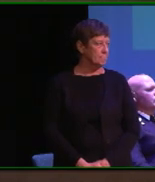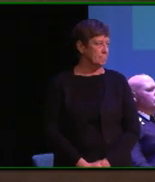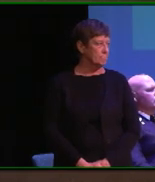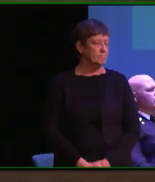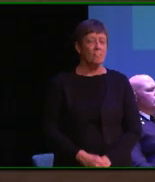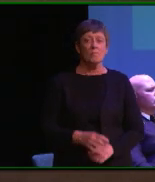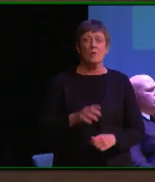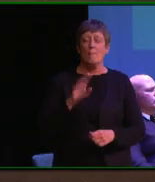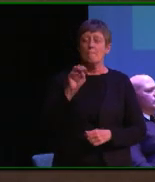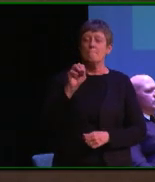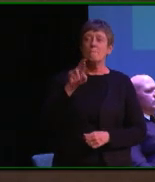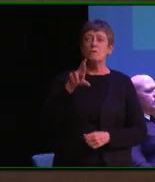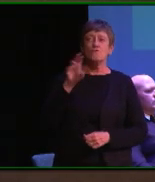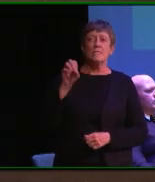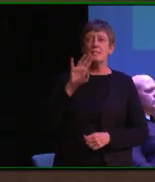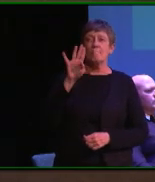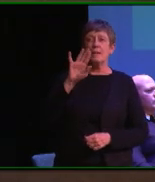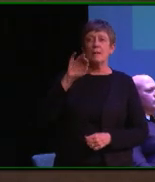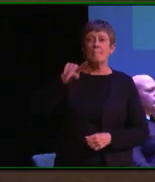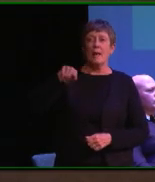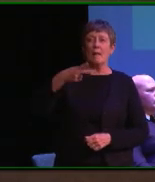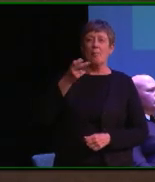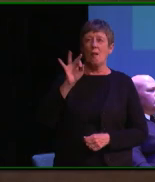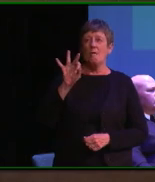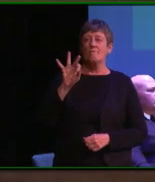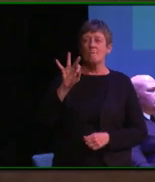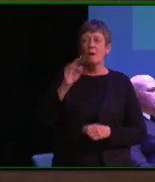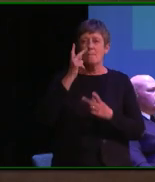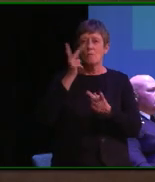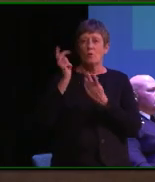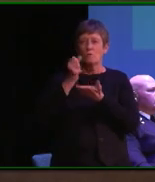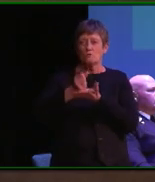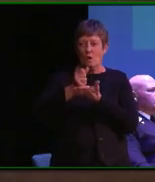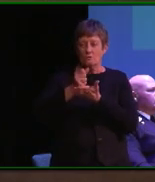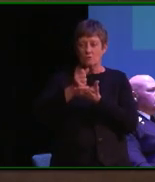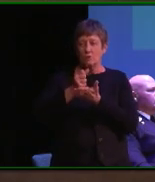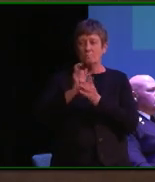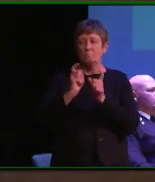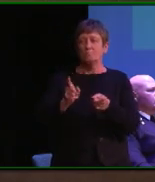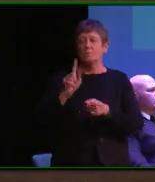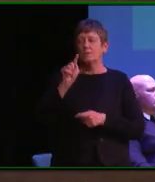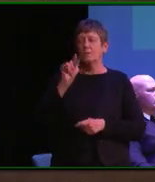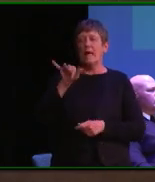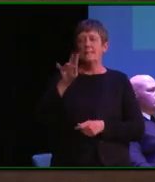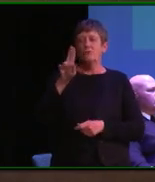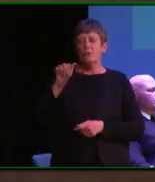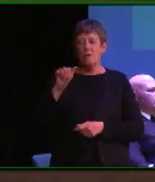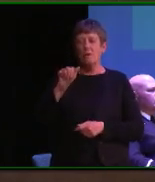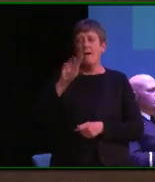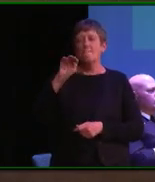The Marie B. Maloff Memorial Scholarship goes to Daisha Lee and Megan Field.